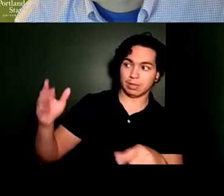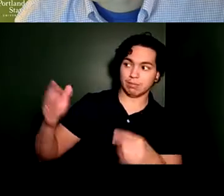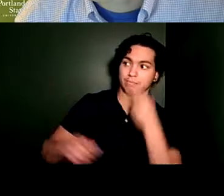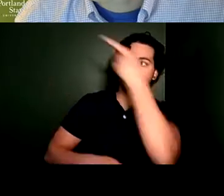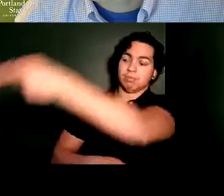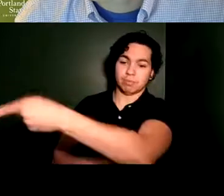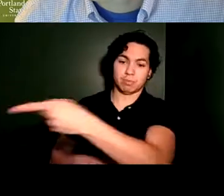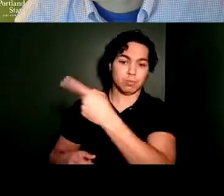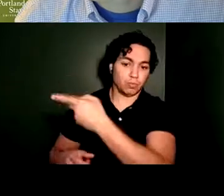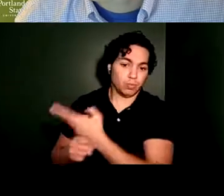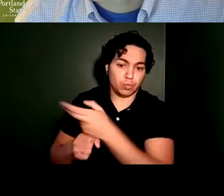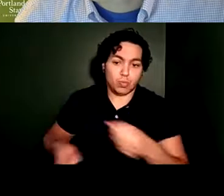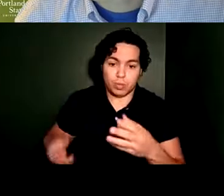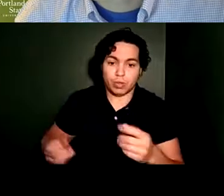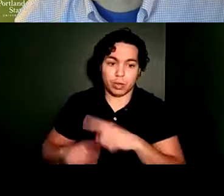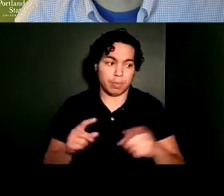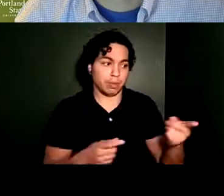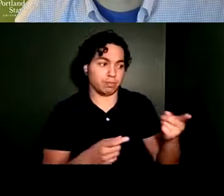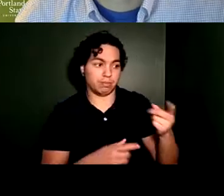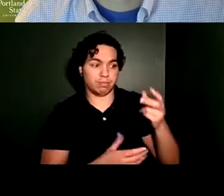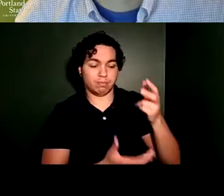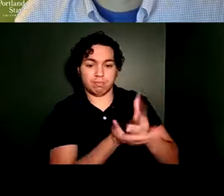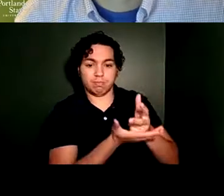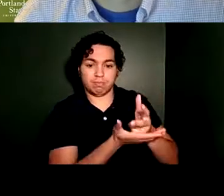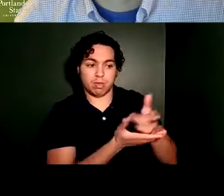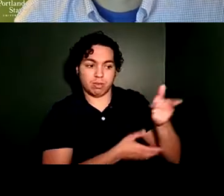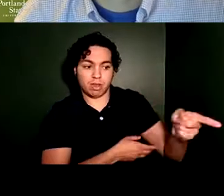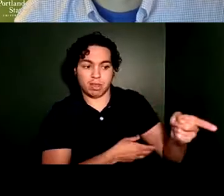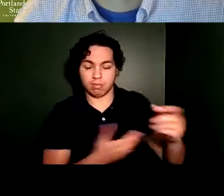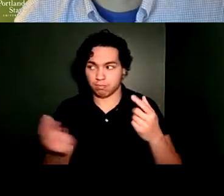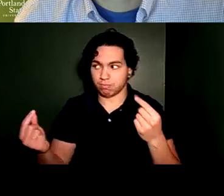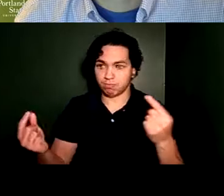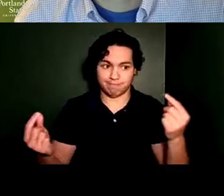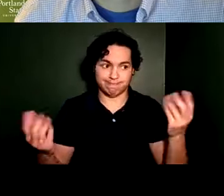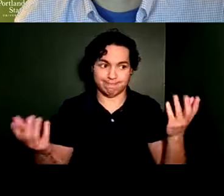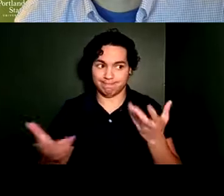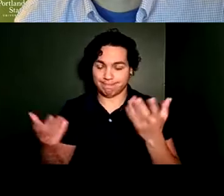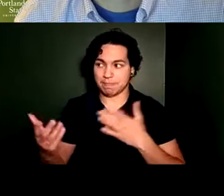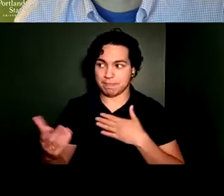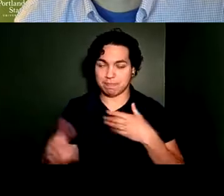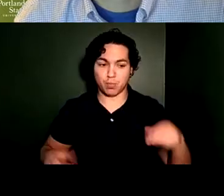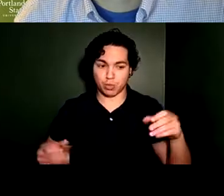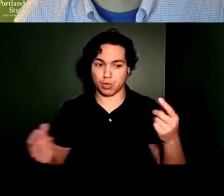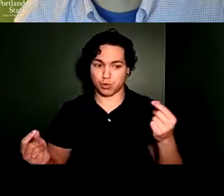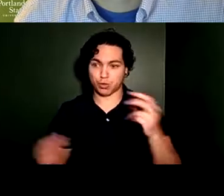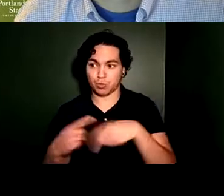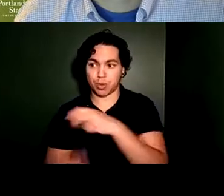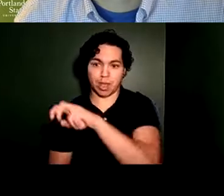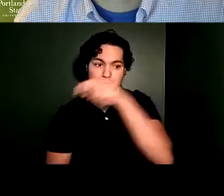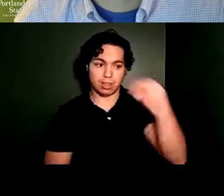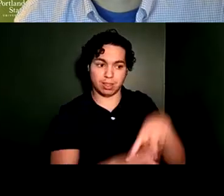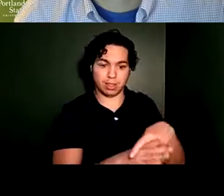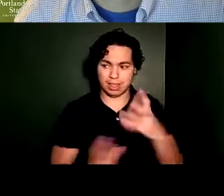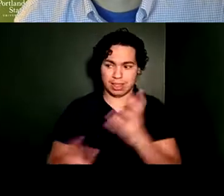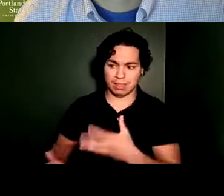wheelchair and it's a free floating system, what do they do with their wheelchair then once they transfer to a shared